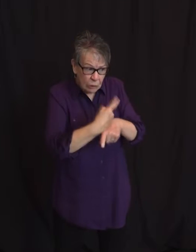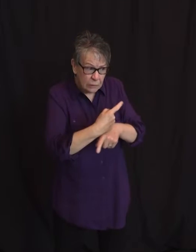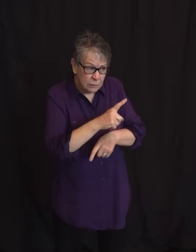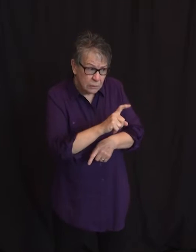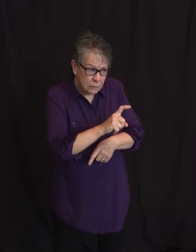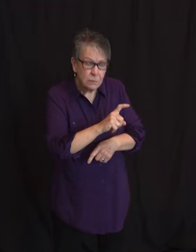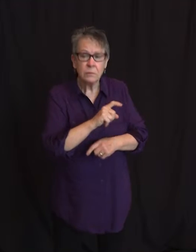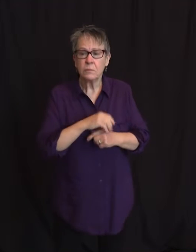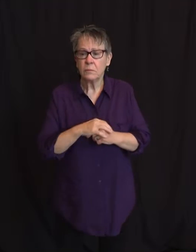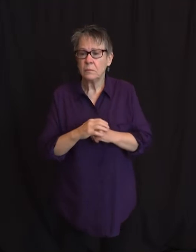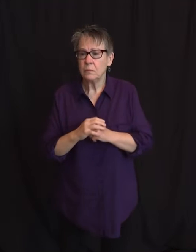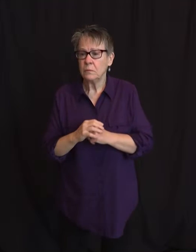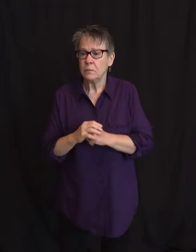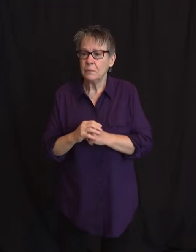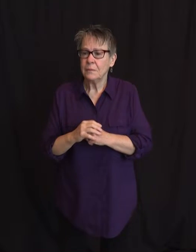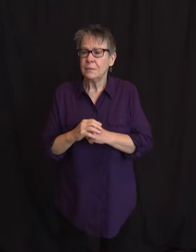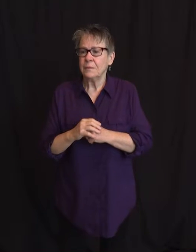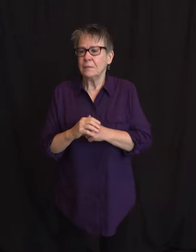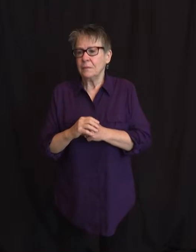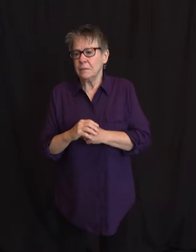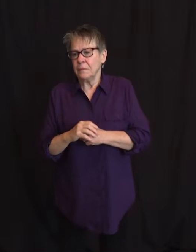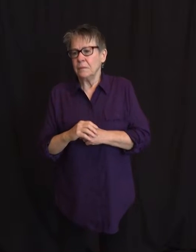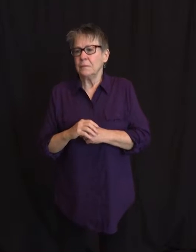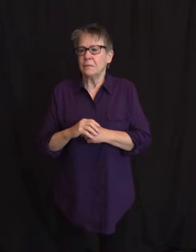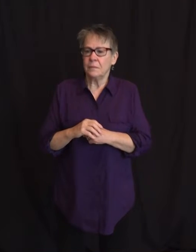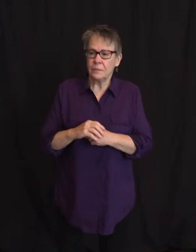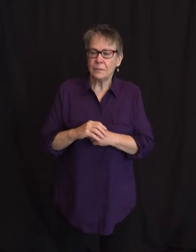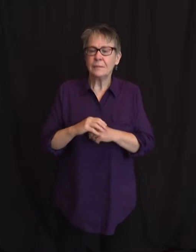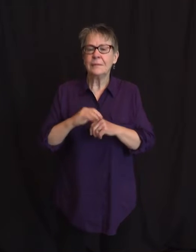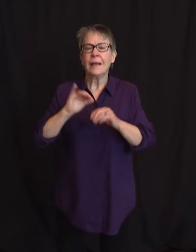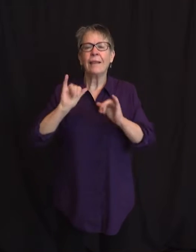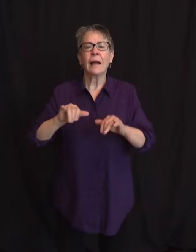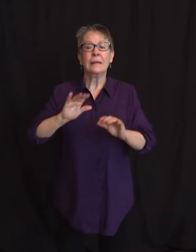the Monday numbers on their own. We have weekend